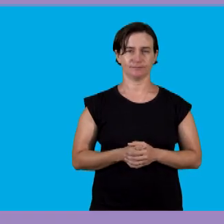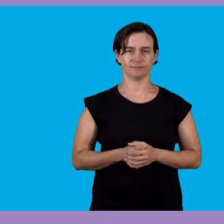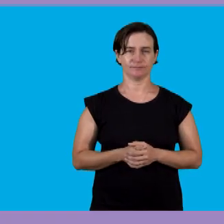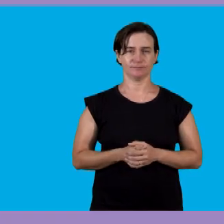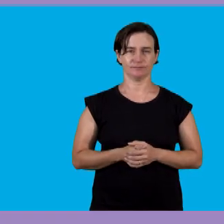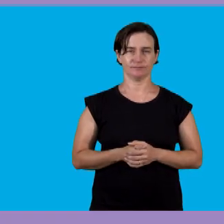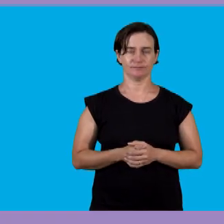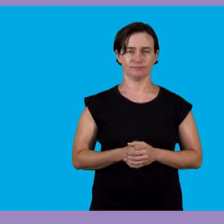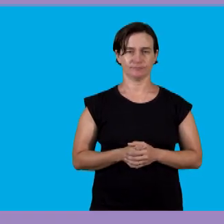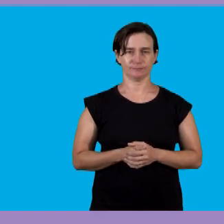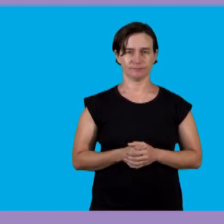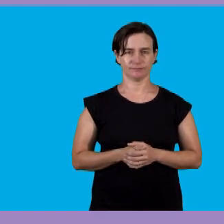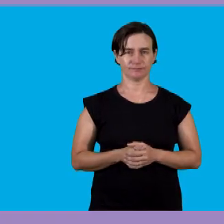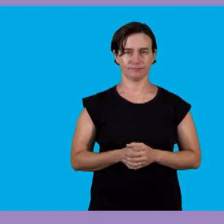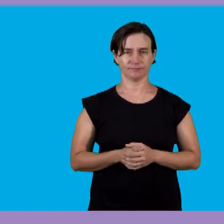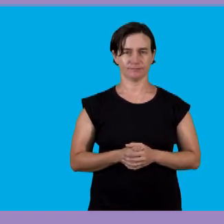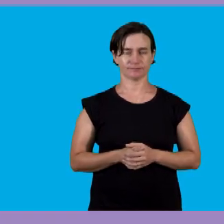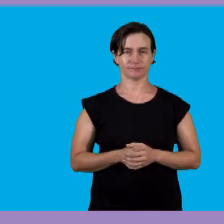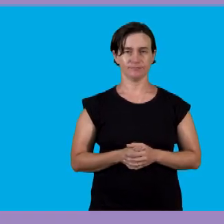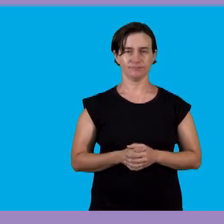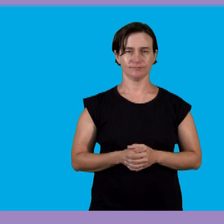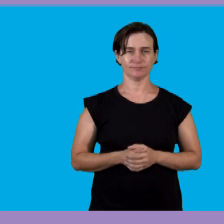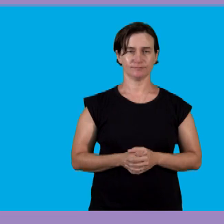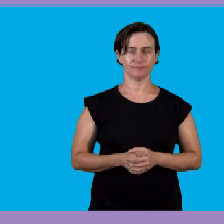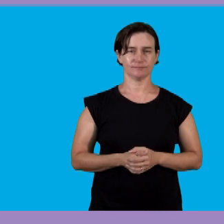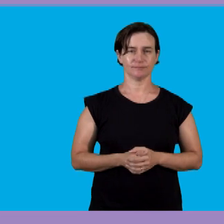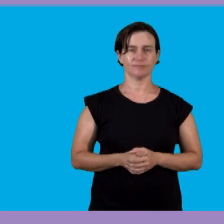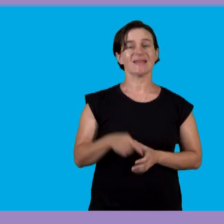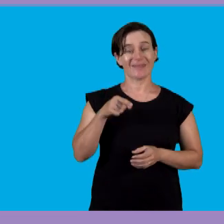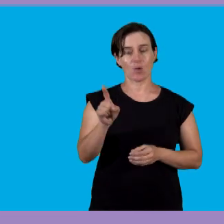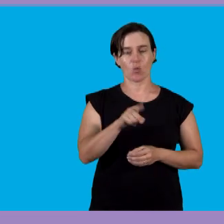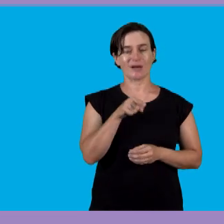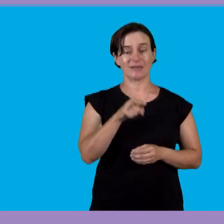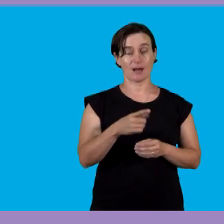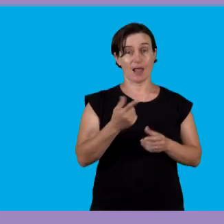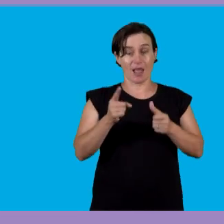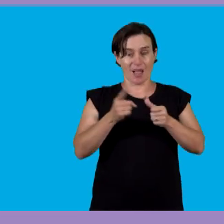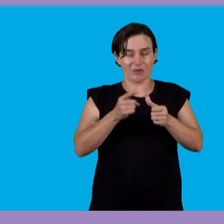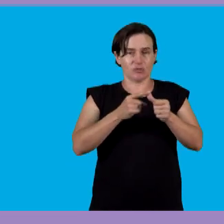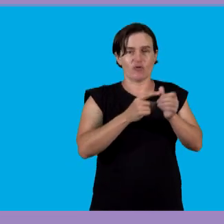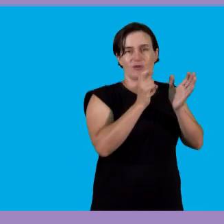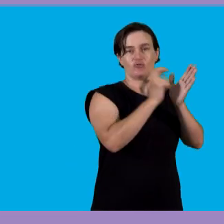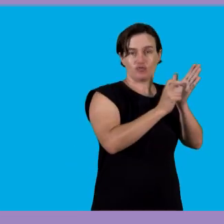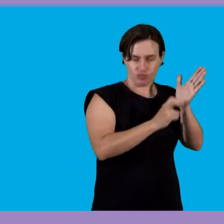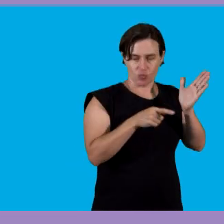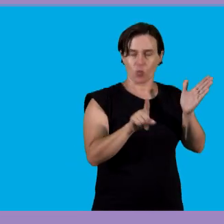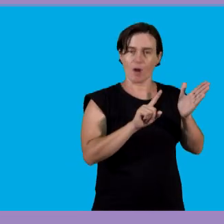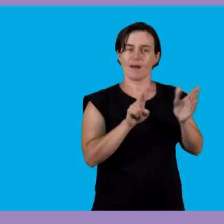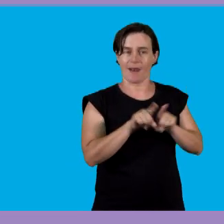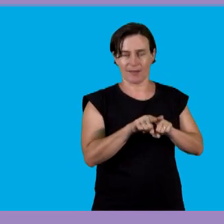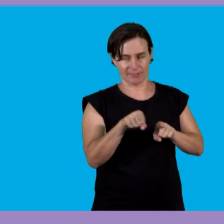T, to represent that time. So that is what our algebraic rule would look like for